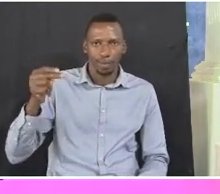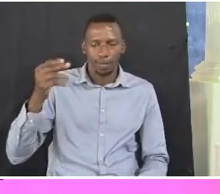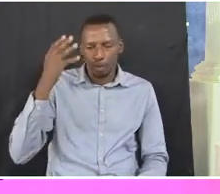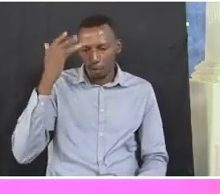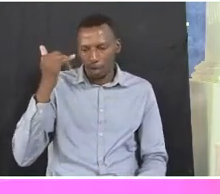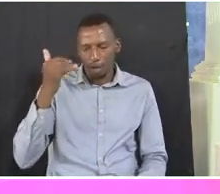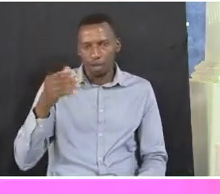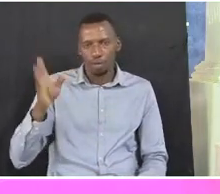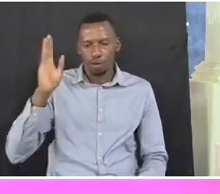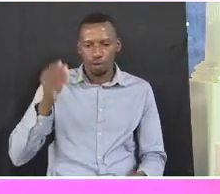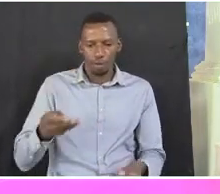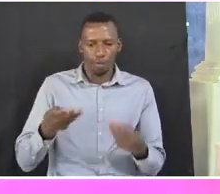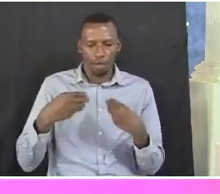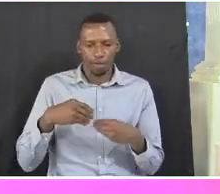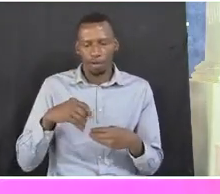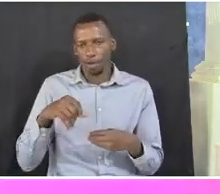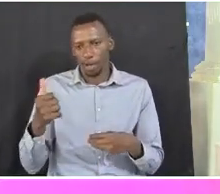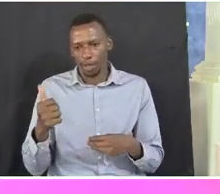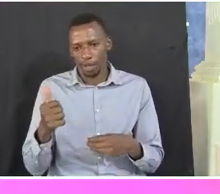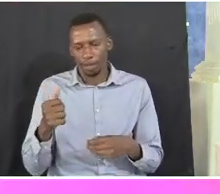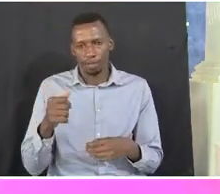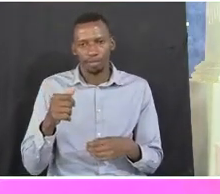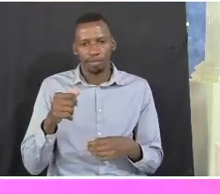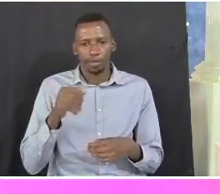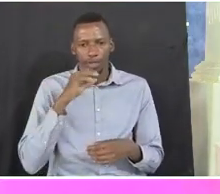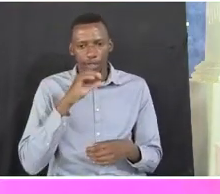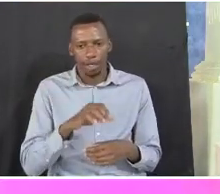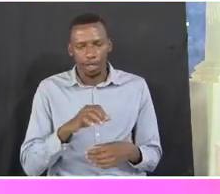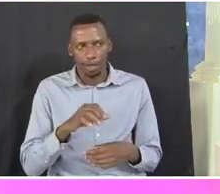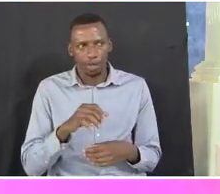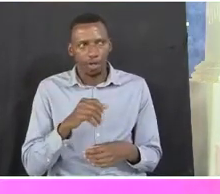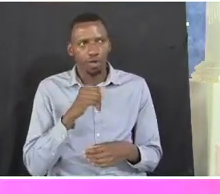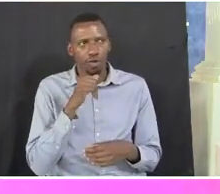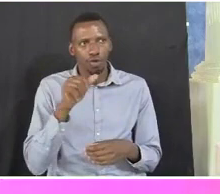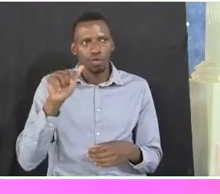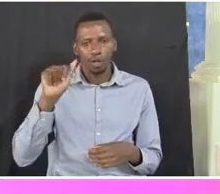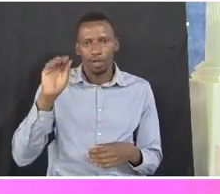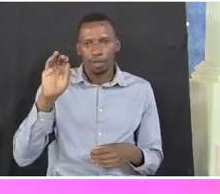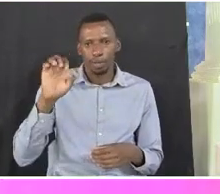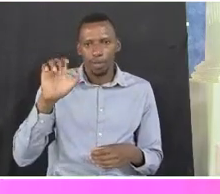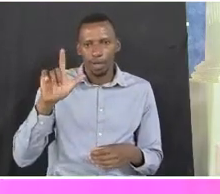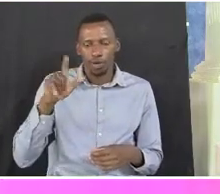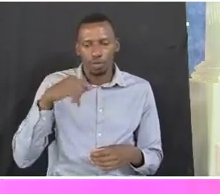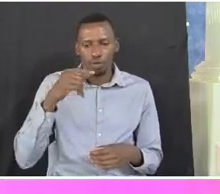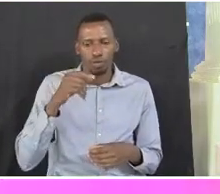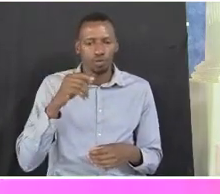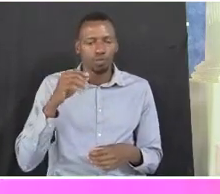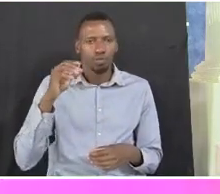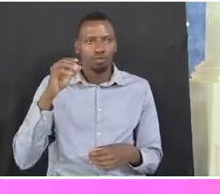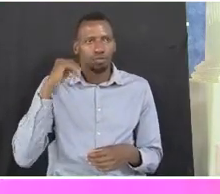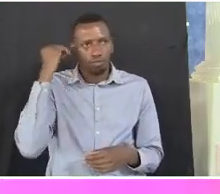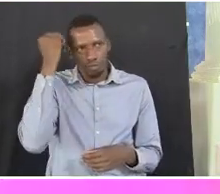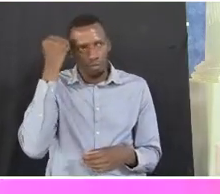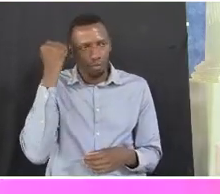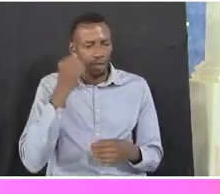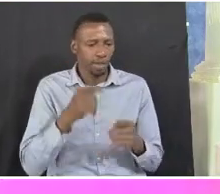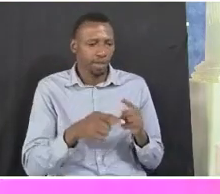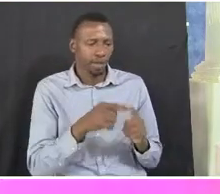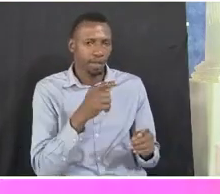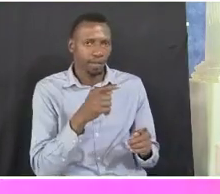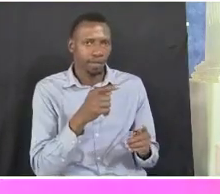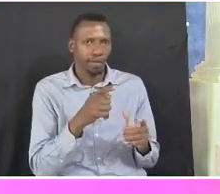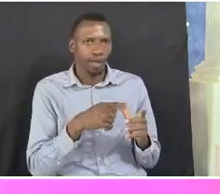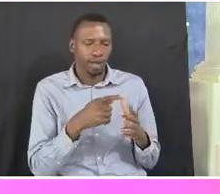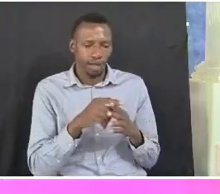seed for me instead of Abel, whom Cain killed. And as for Seth, to him also a son was